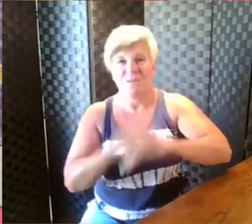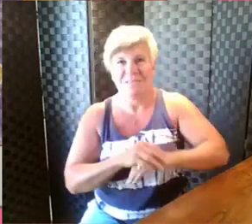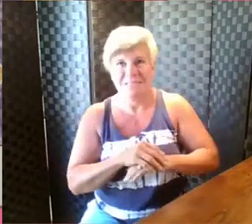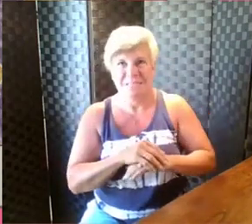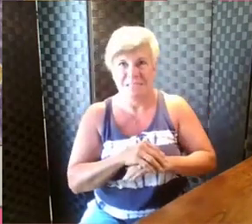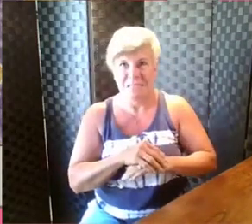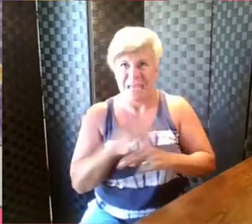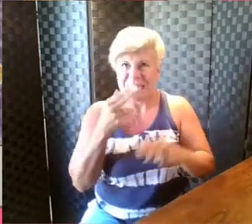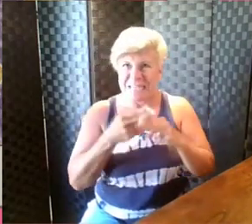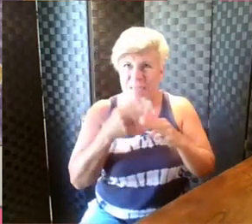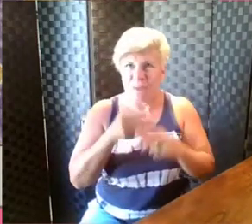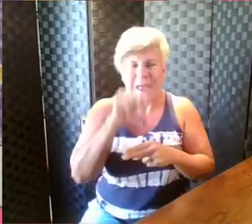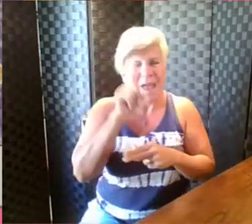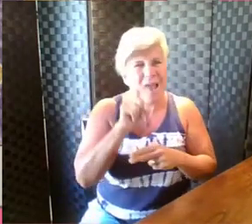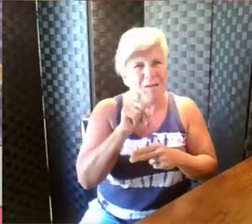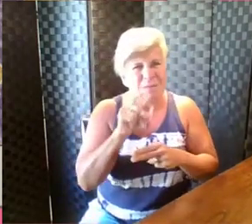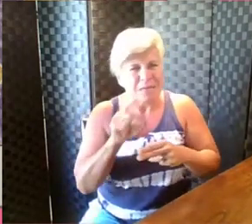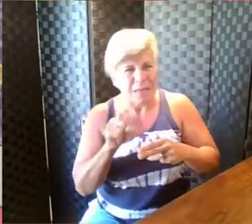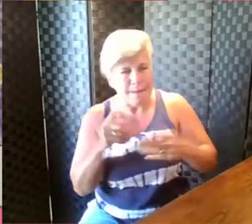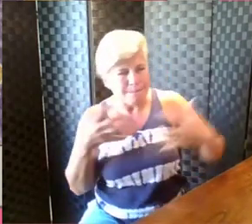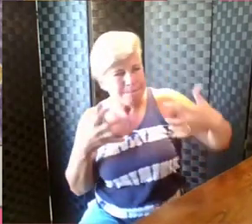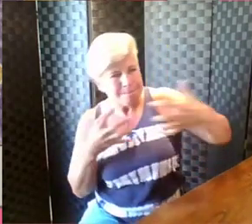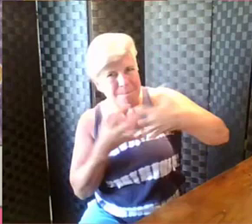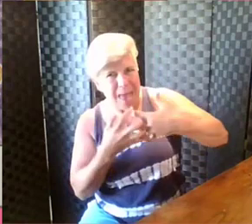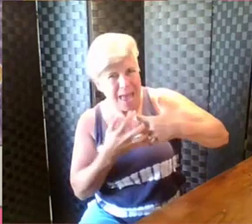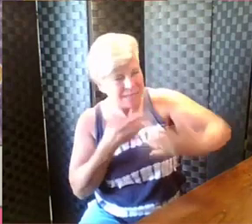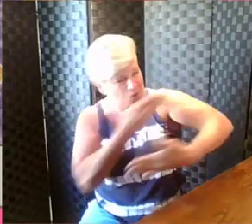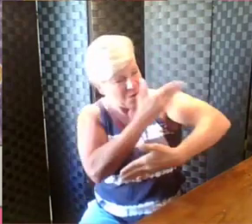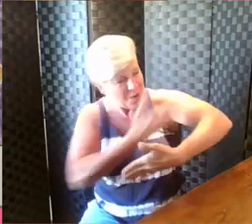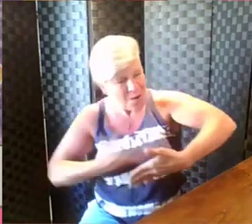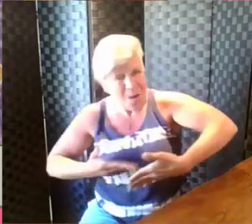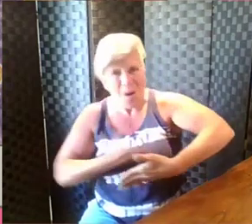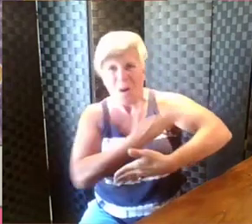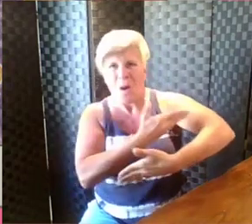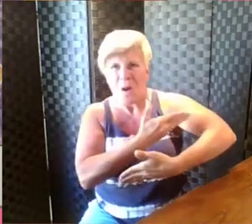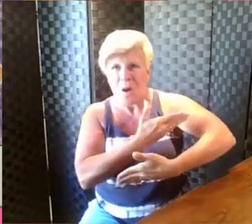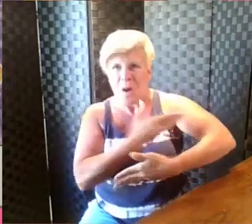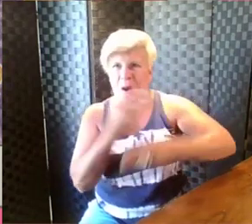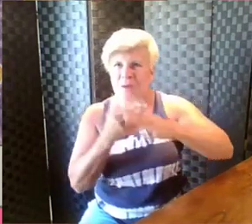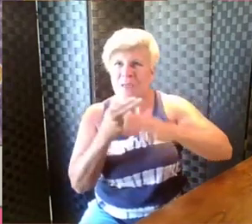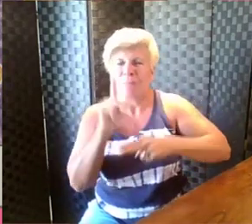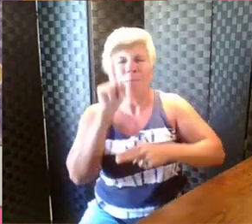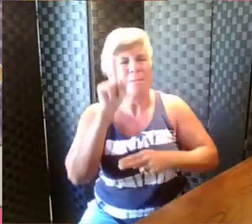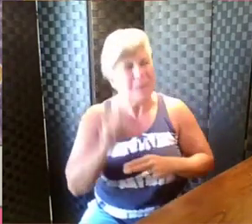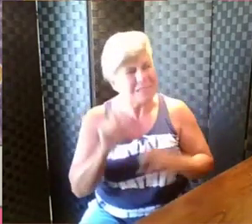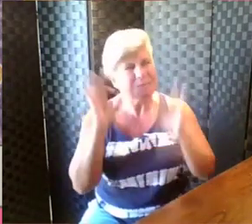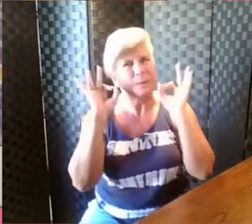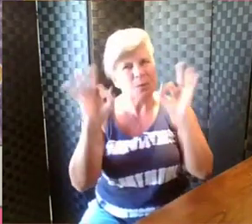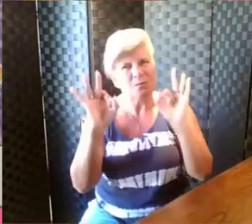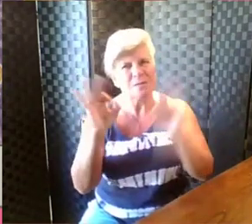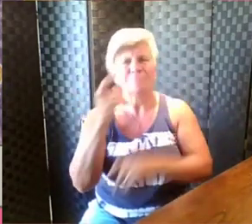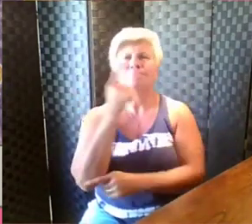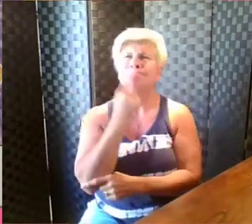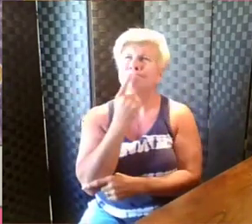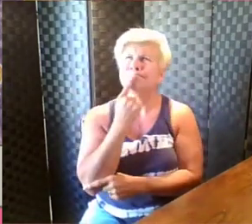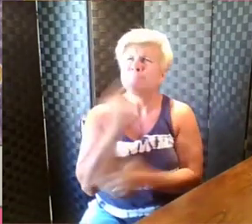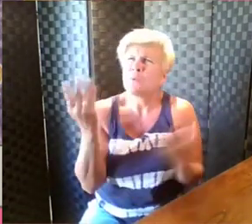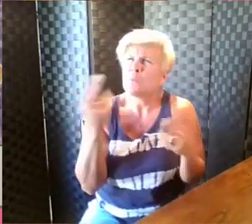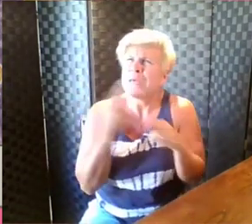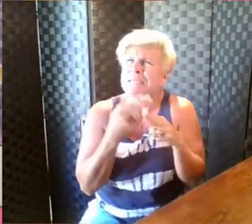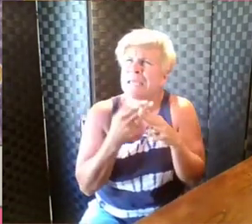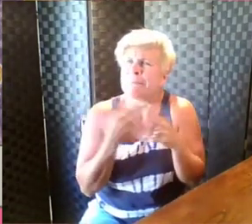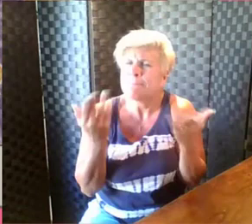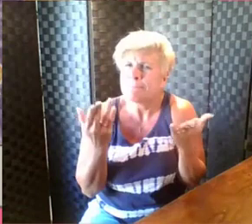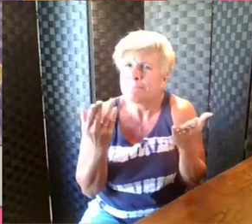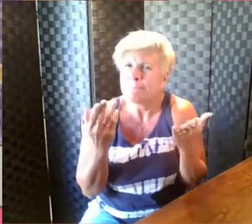Her name must be everything she is, said her mother. Her name must be absolutely perfect, said her father. And